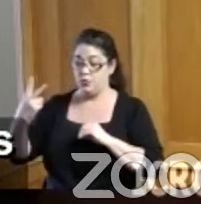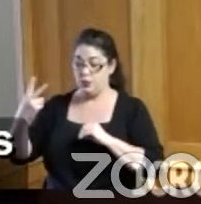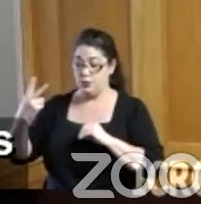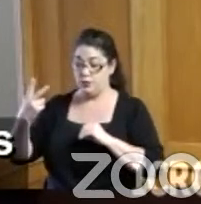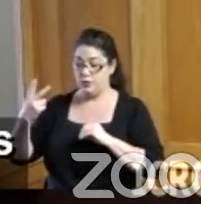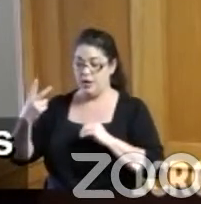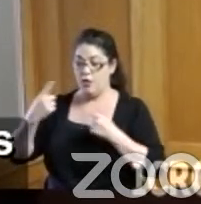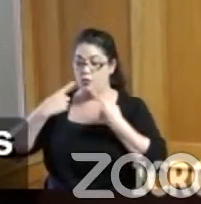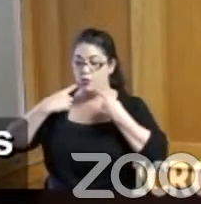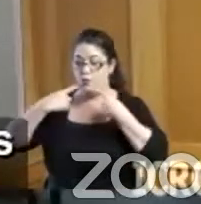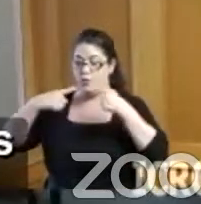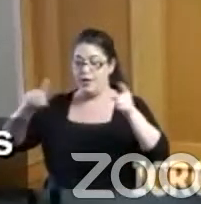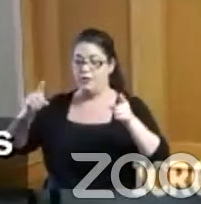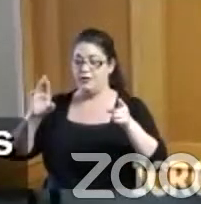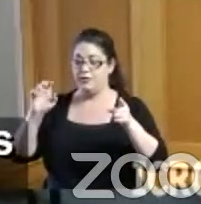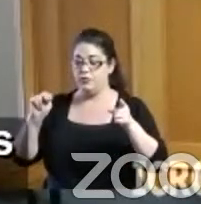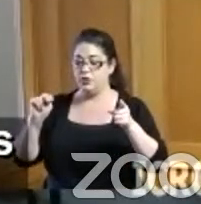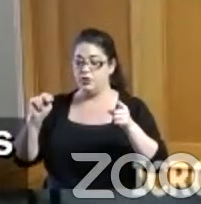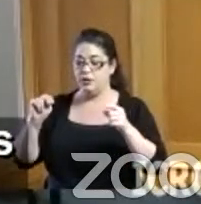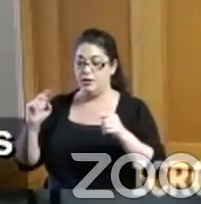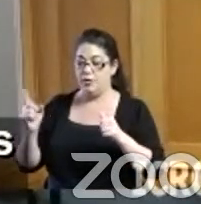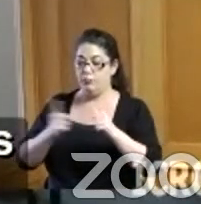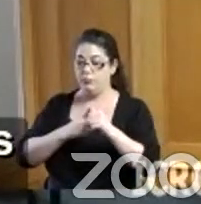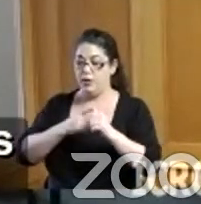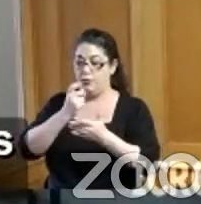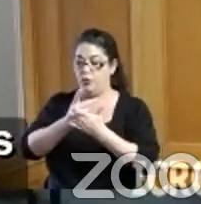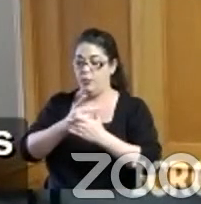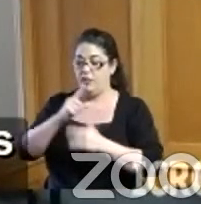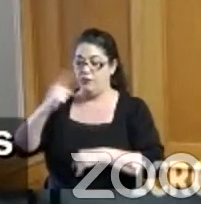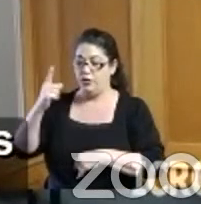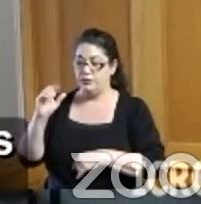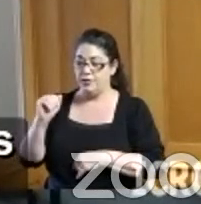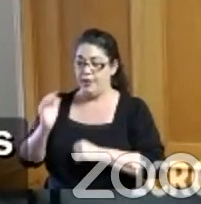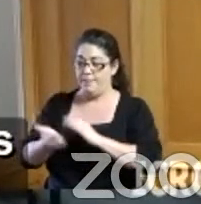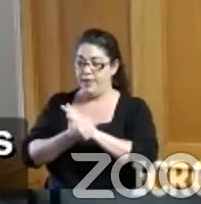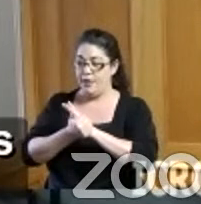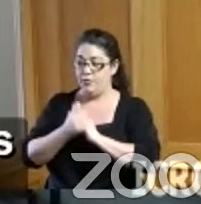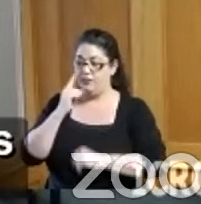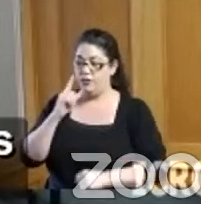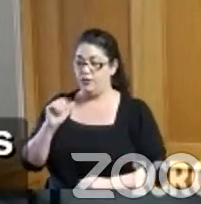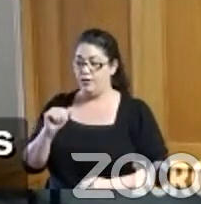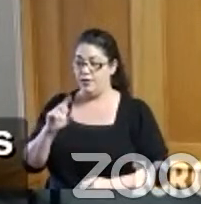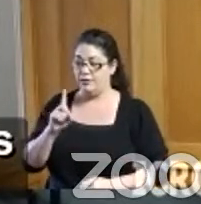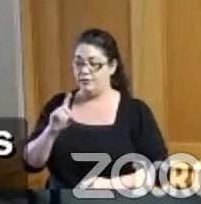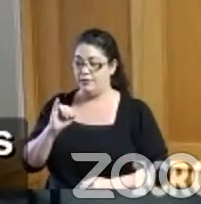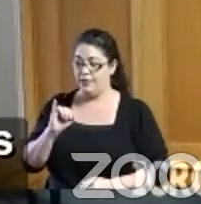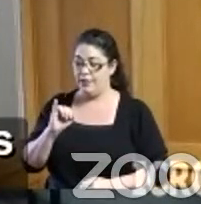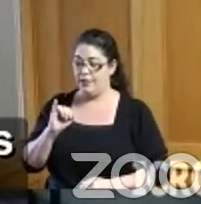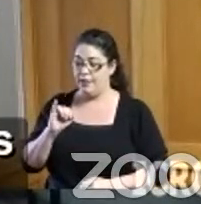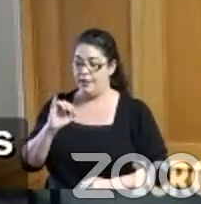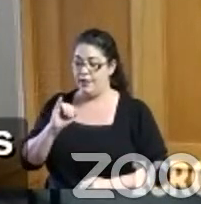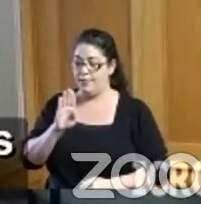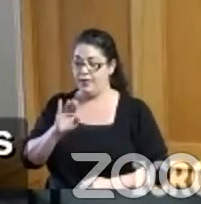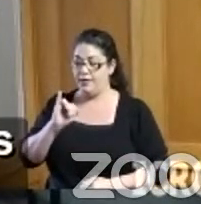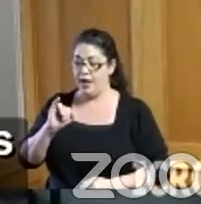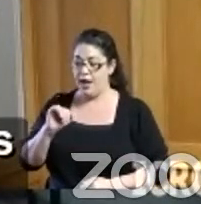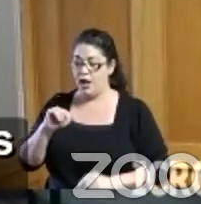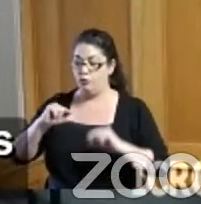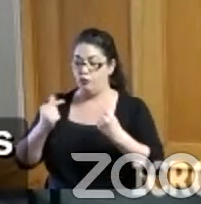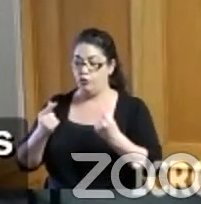is a resolution approving the first amendment to IBI Group Engineering for the Kleeman Court Road